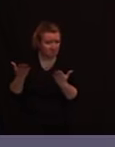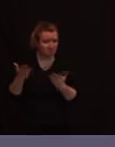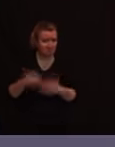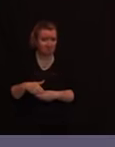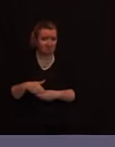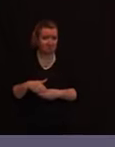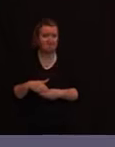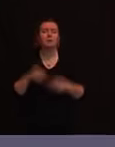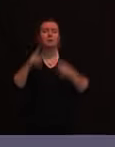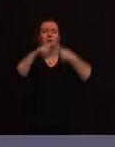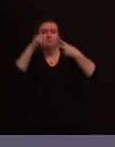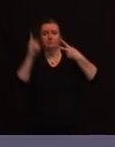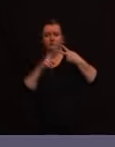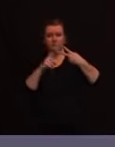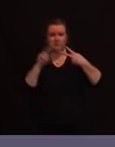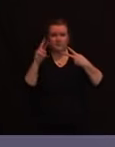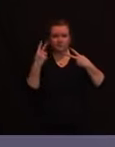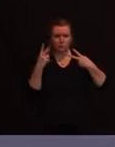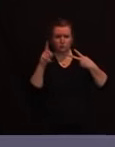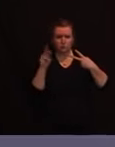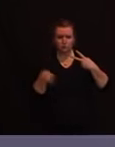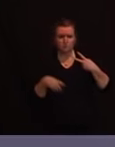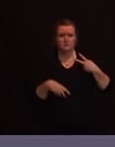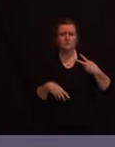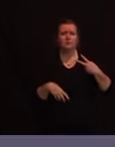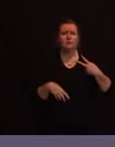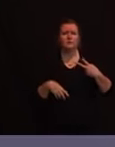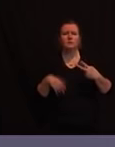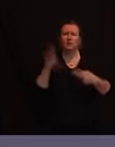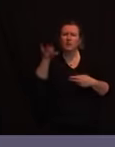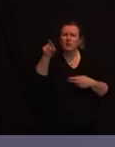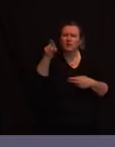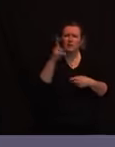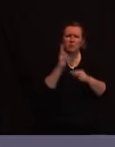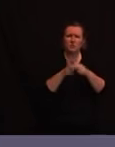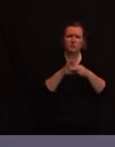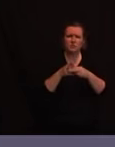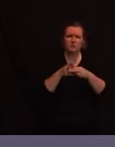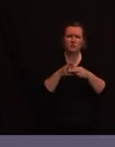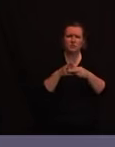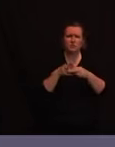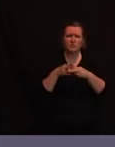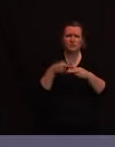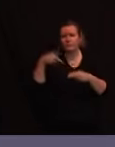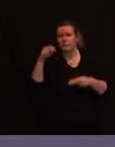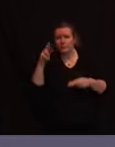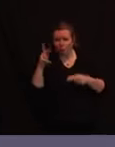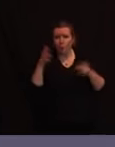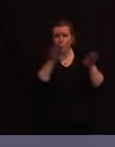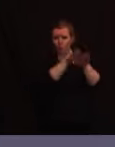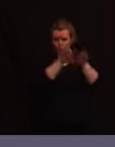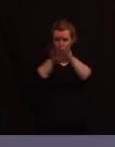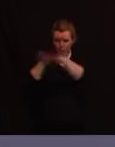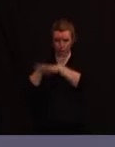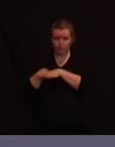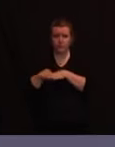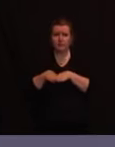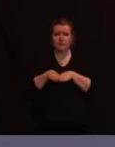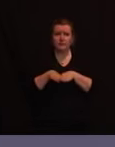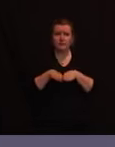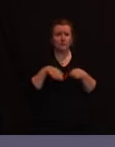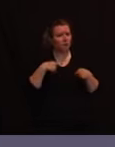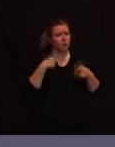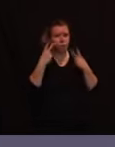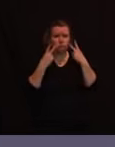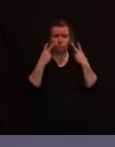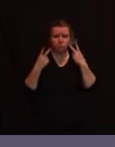you mentioned in your discussion about why the parks and so forth were closed, we are seeing more walkers